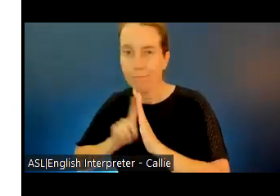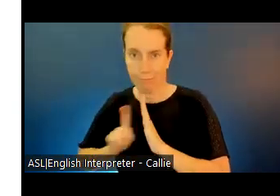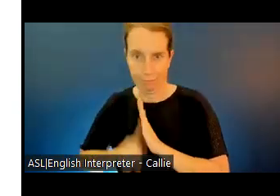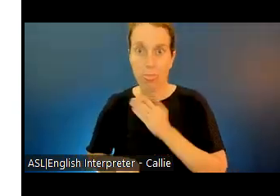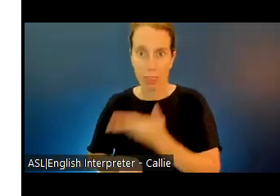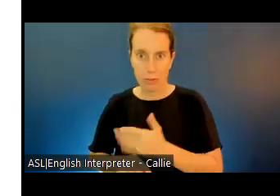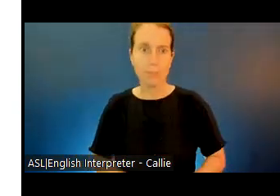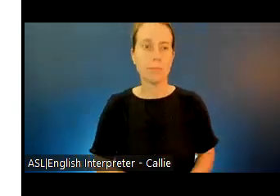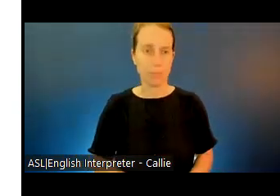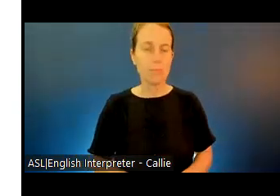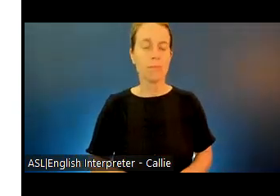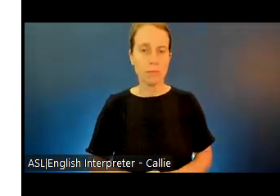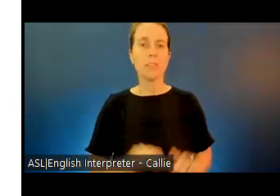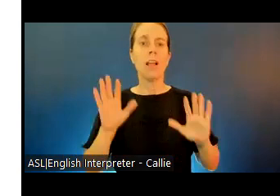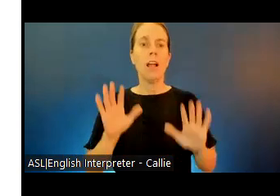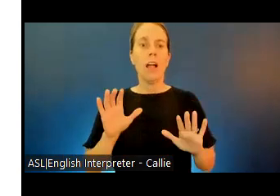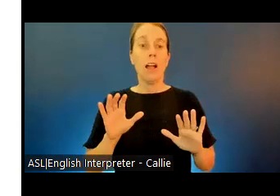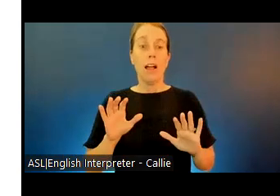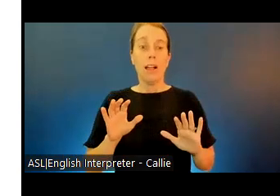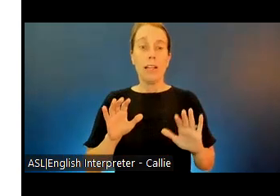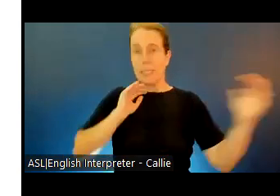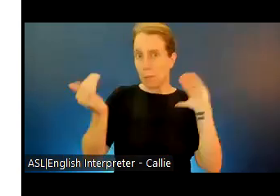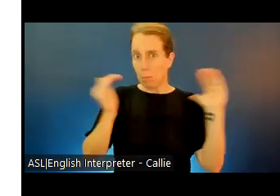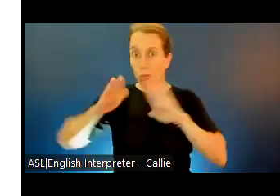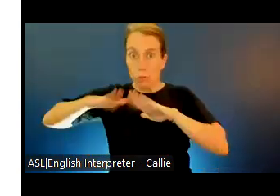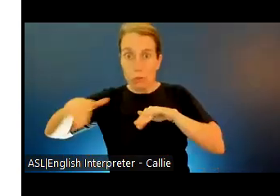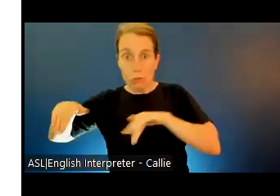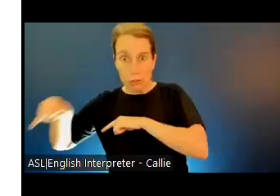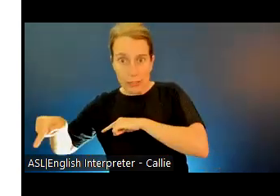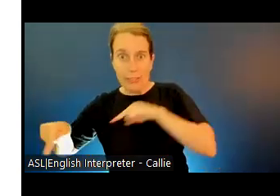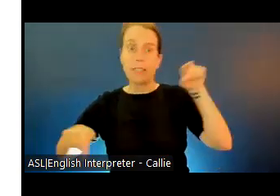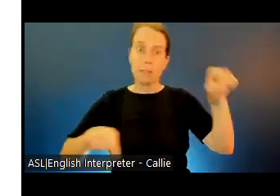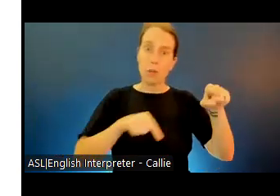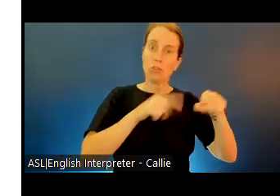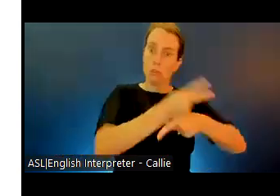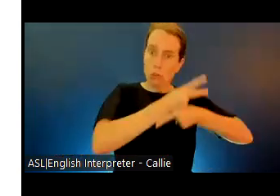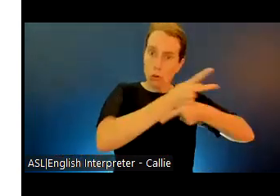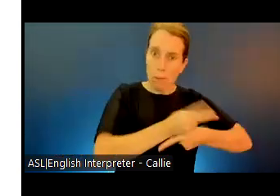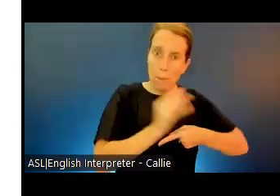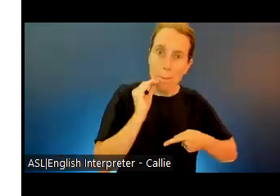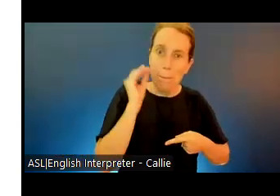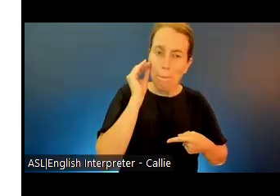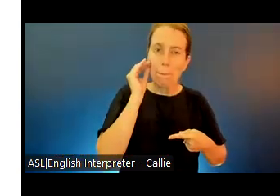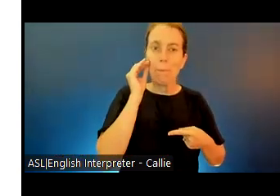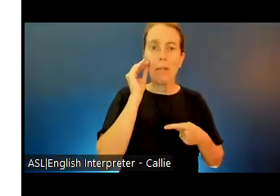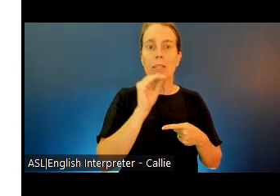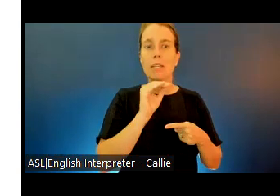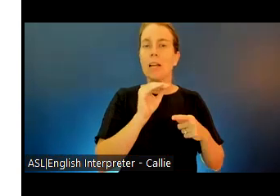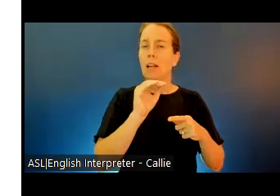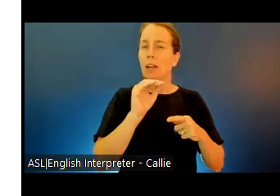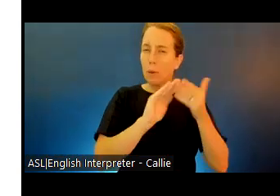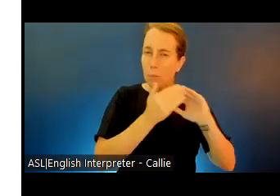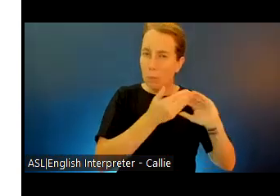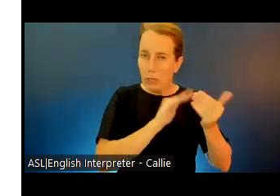I talked about with kids, because nursing homes and community residential care facilities are licensed